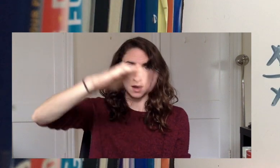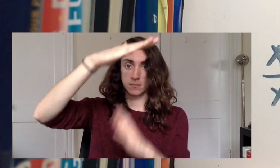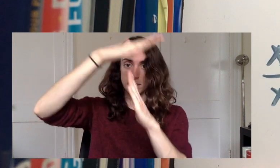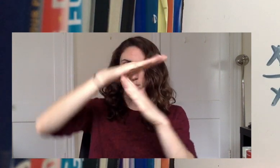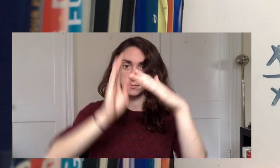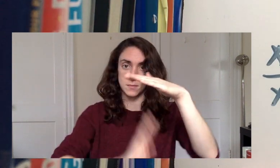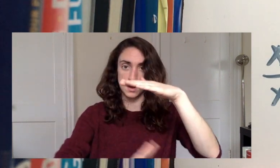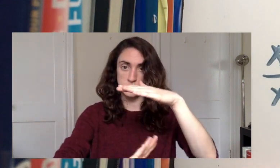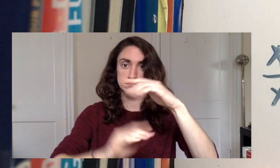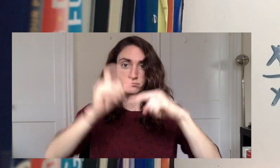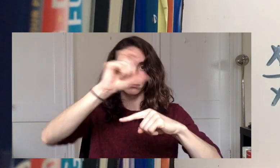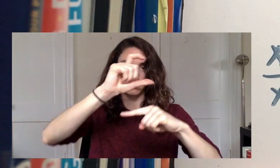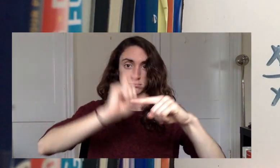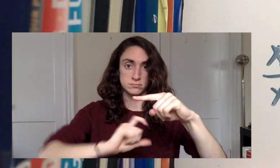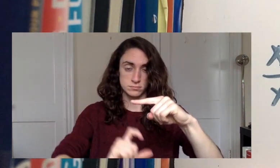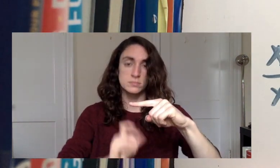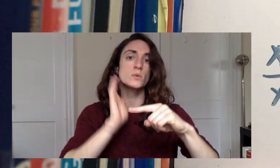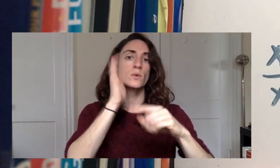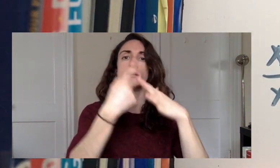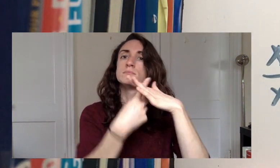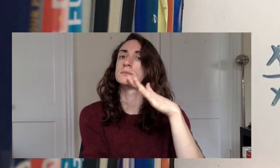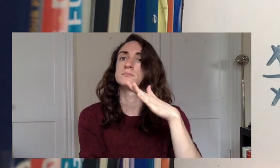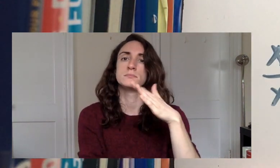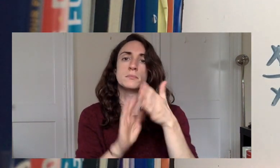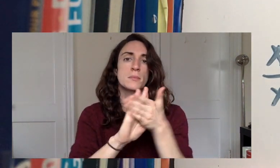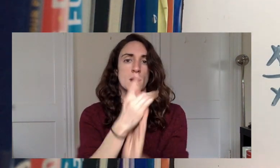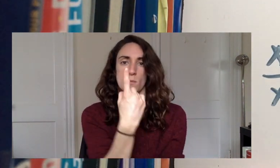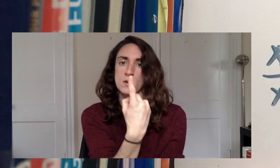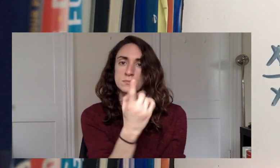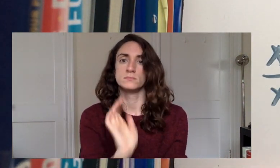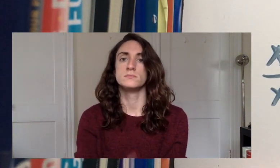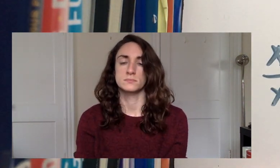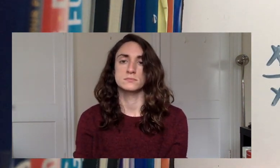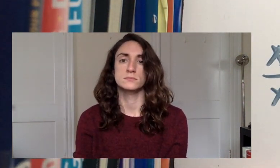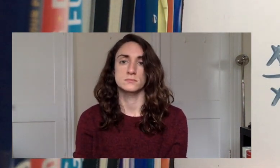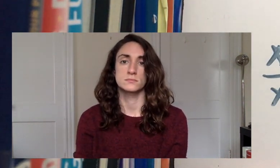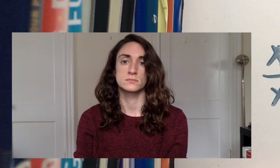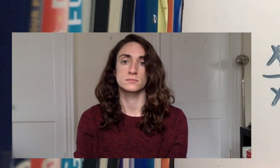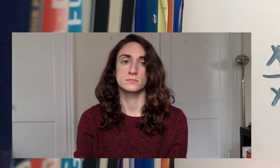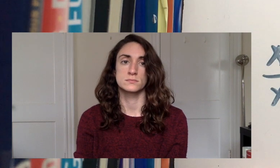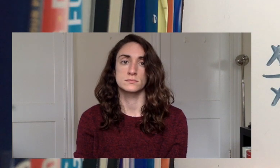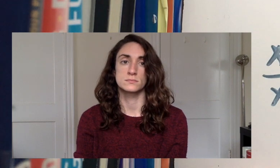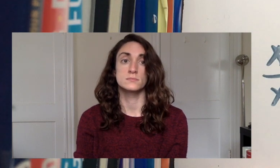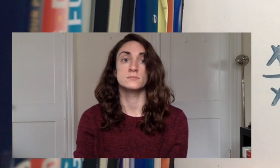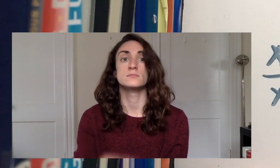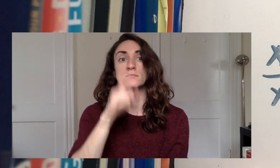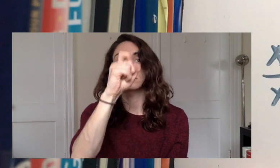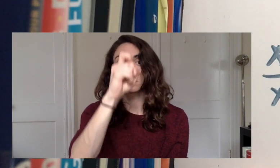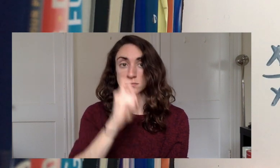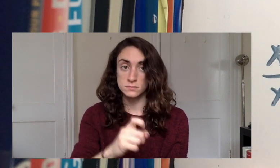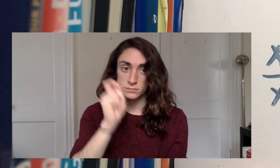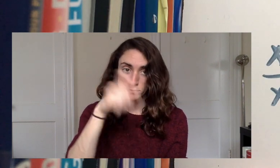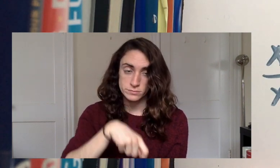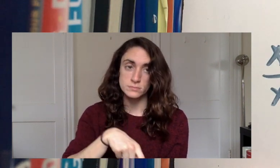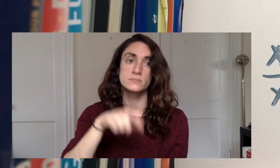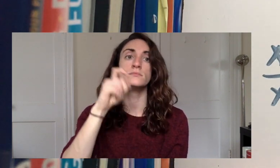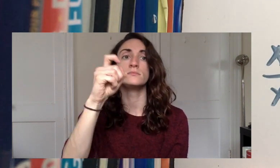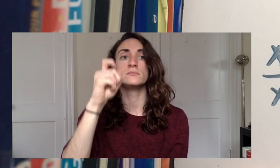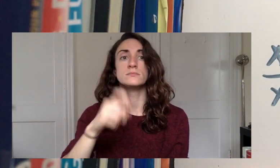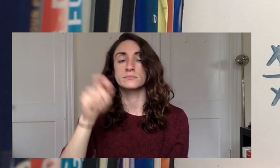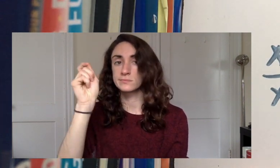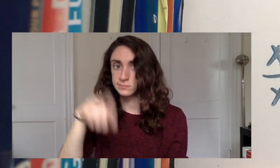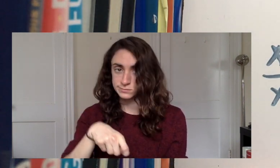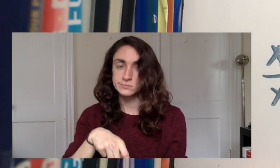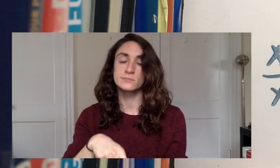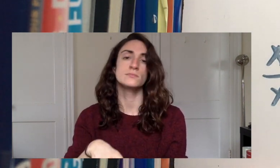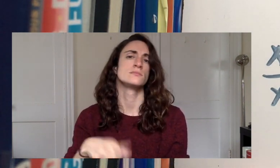and you don't need to mention them anymore. So when we do that to this problem, that leaves us with 4 x's in the numerator, which we can write as x to